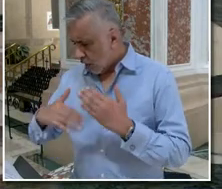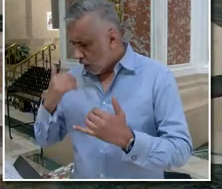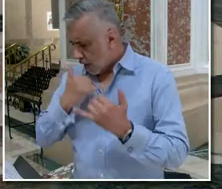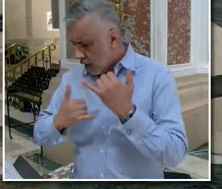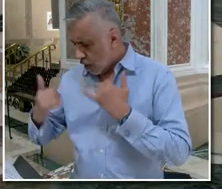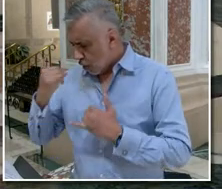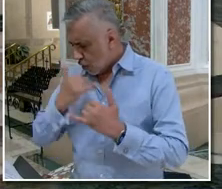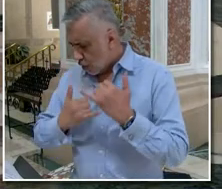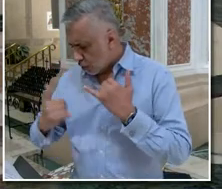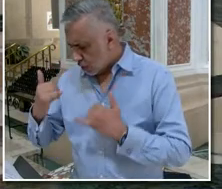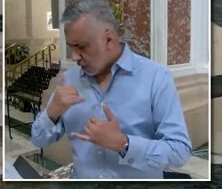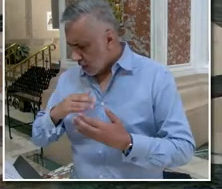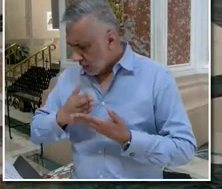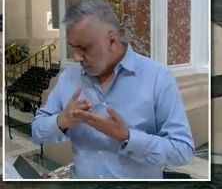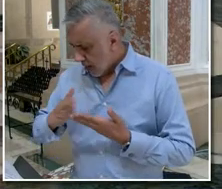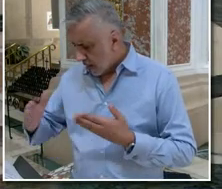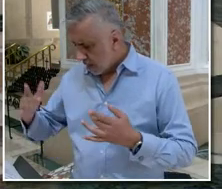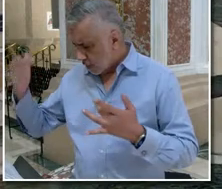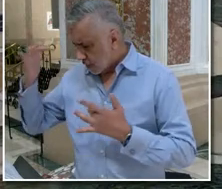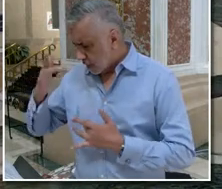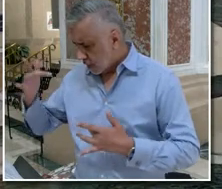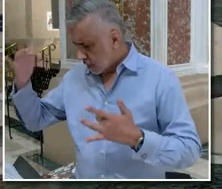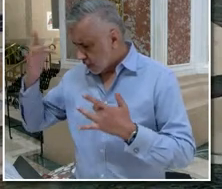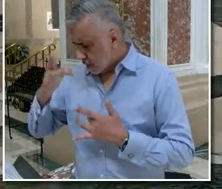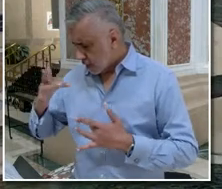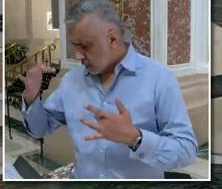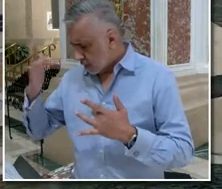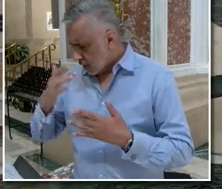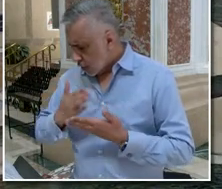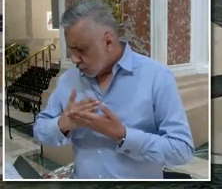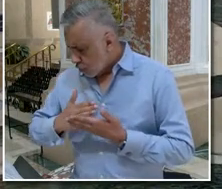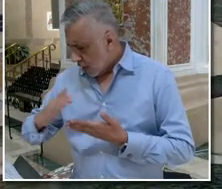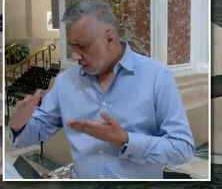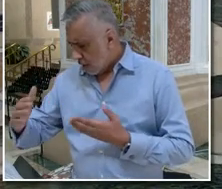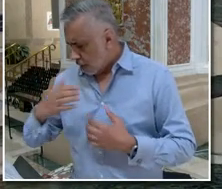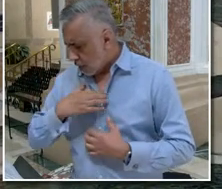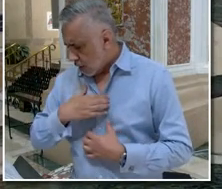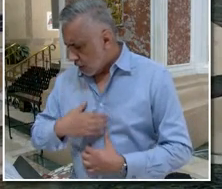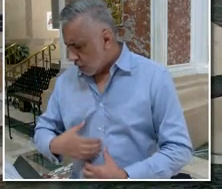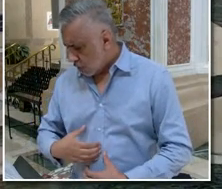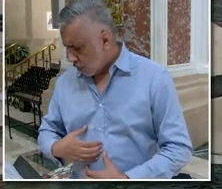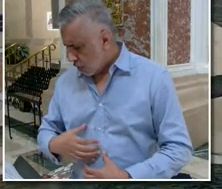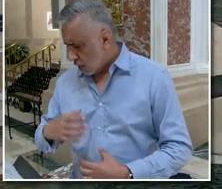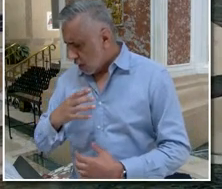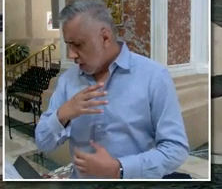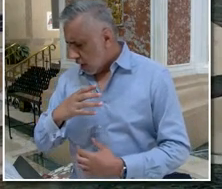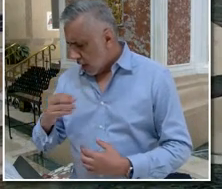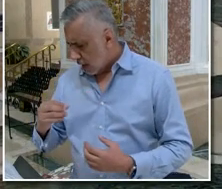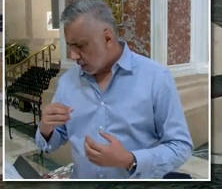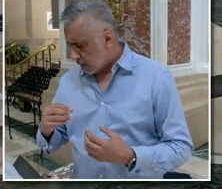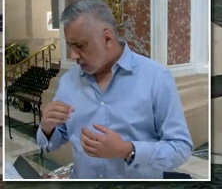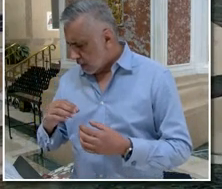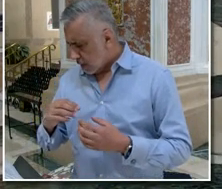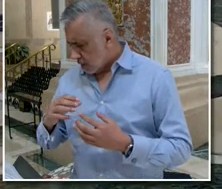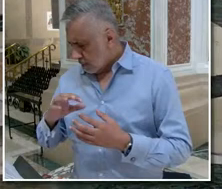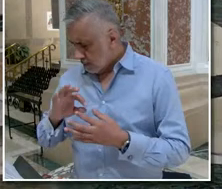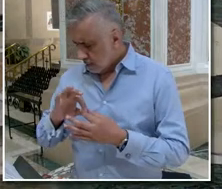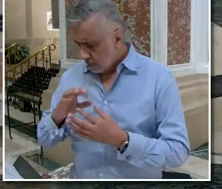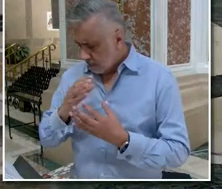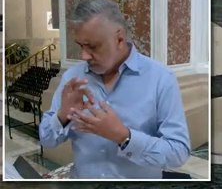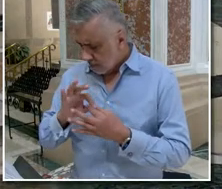errors, banish disease, drive out hunger, unlock